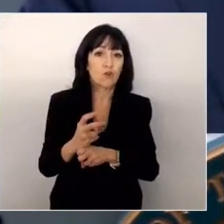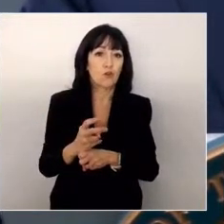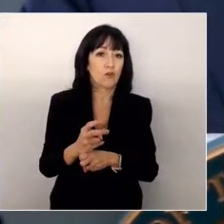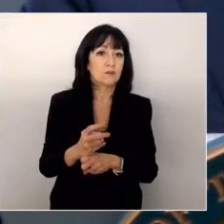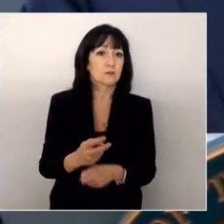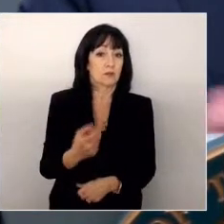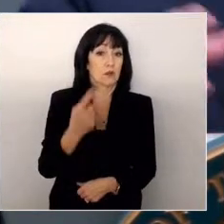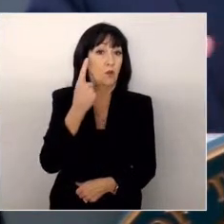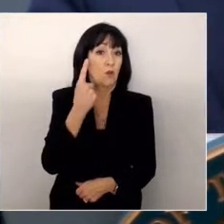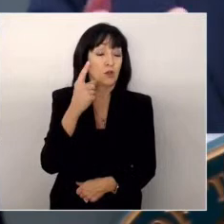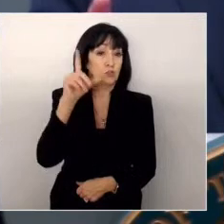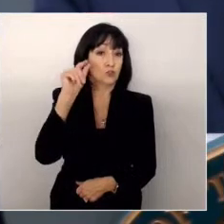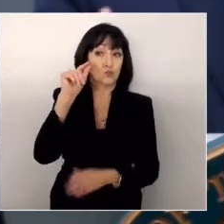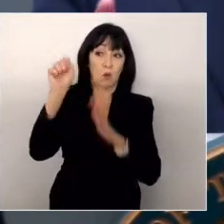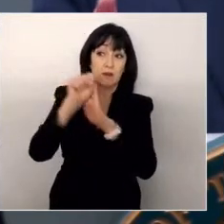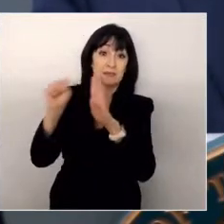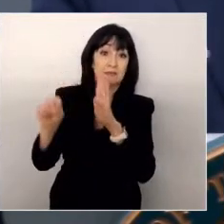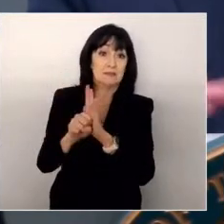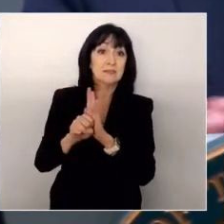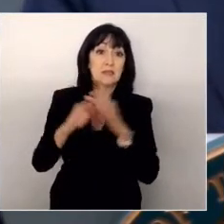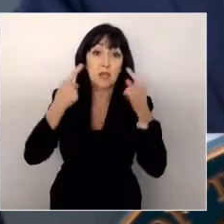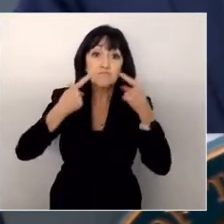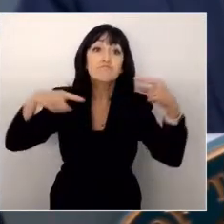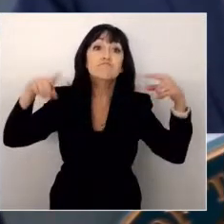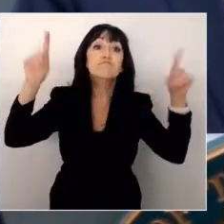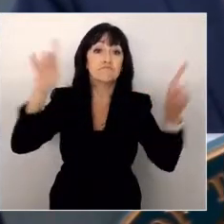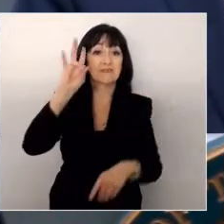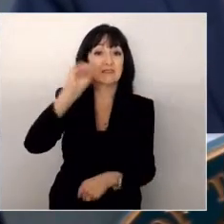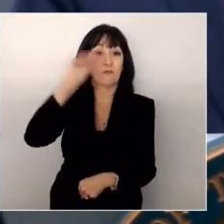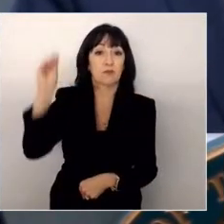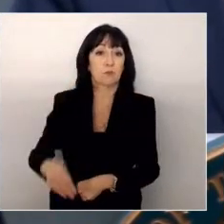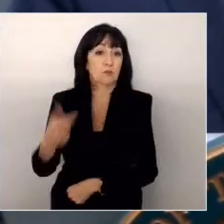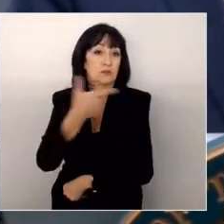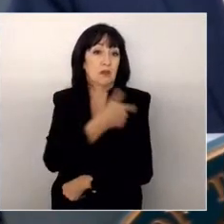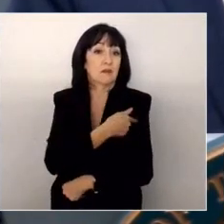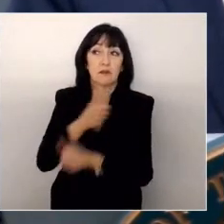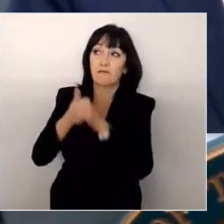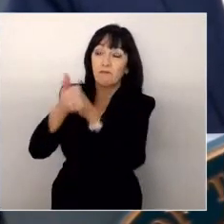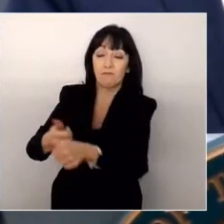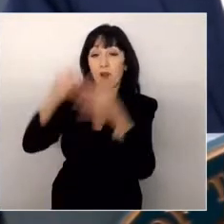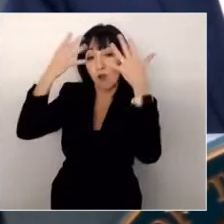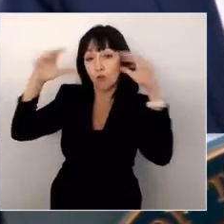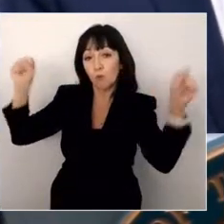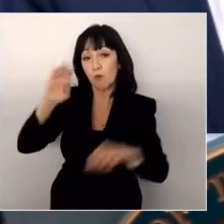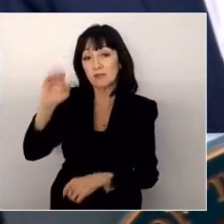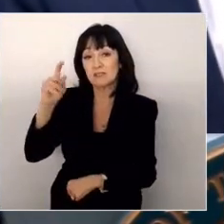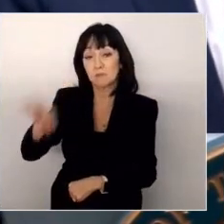4th of July. This work simply saved lives. We've provided,